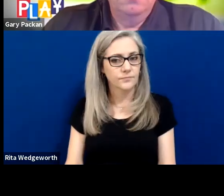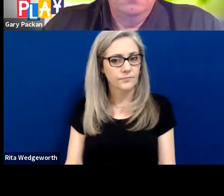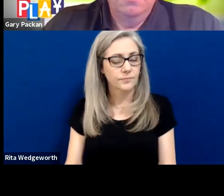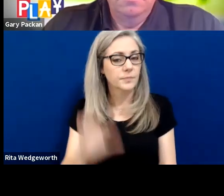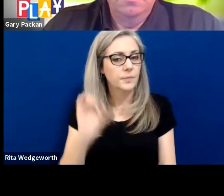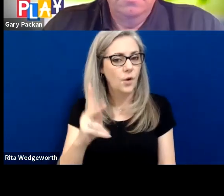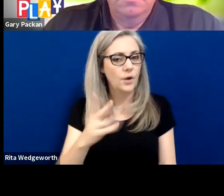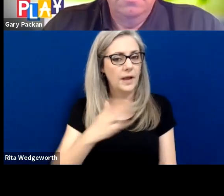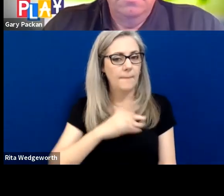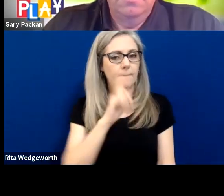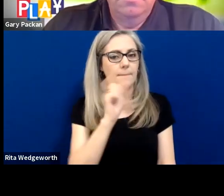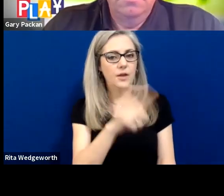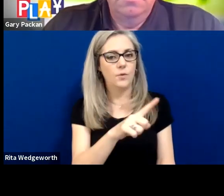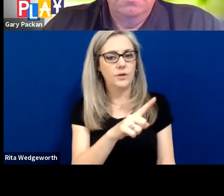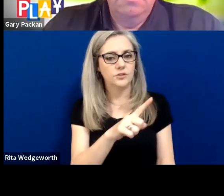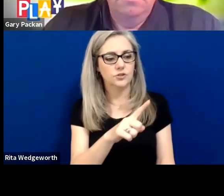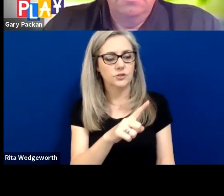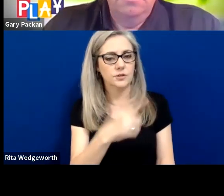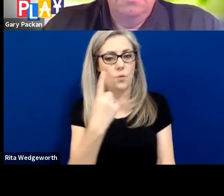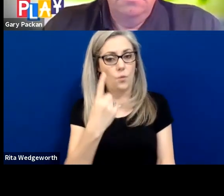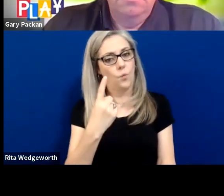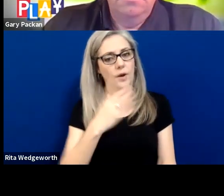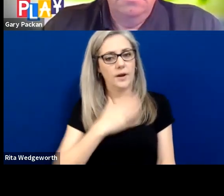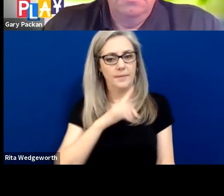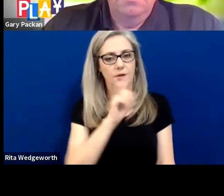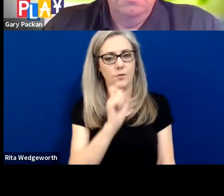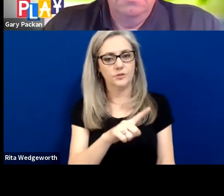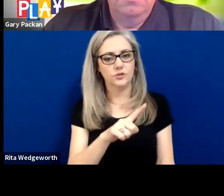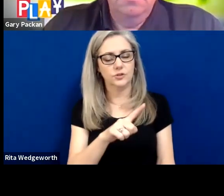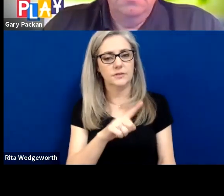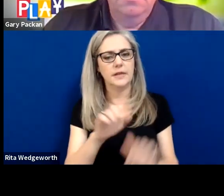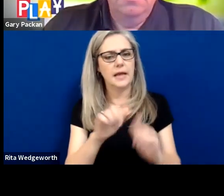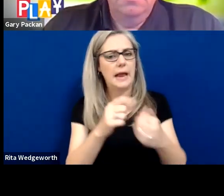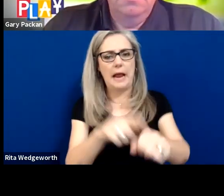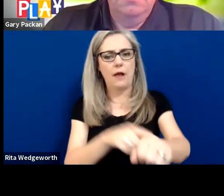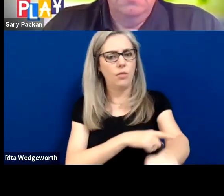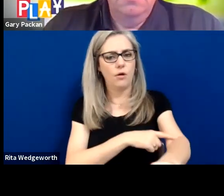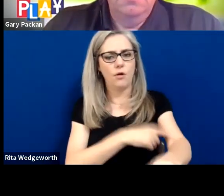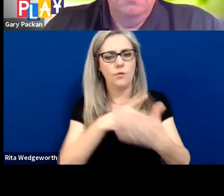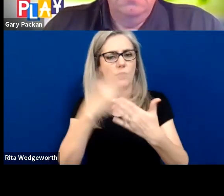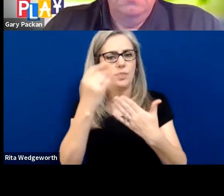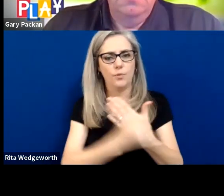Okay, one of my question is, how long will this project take?